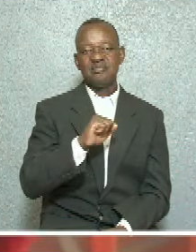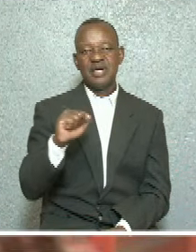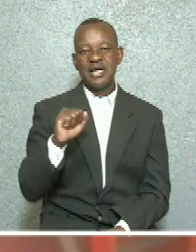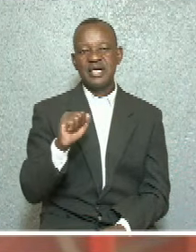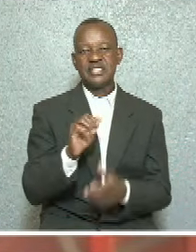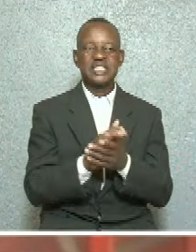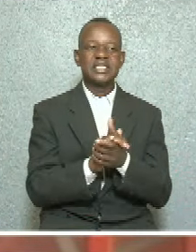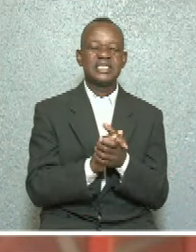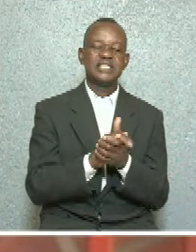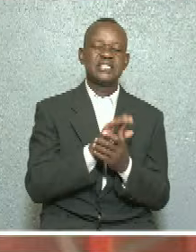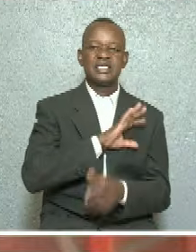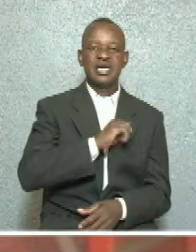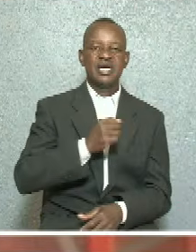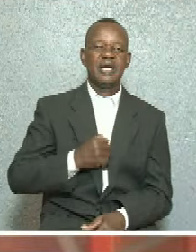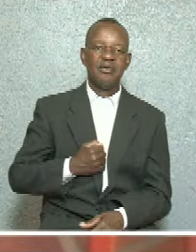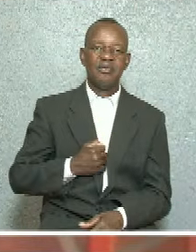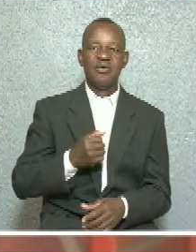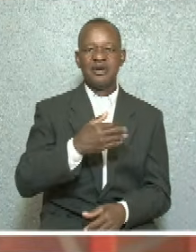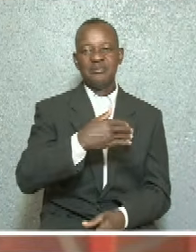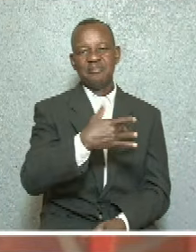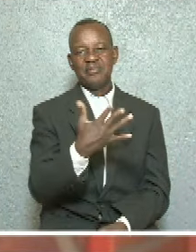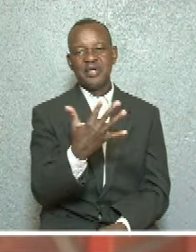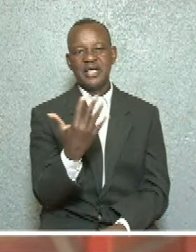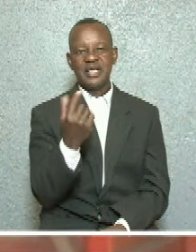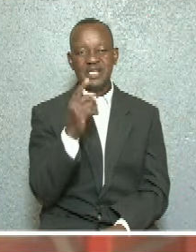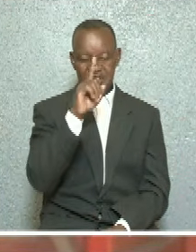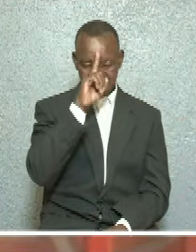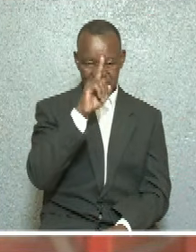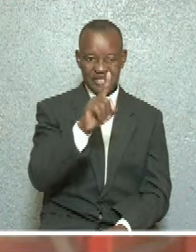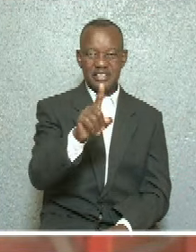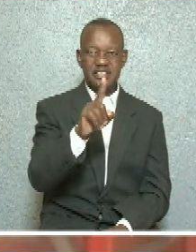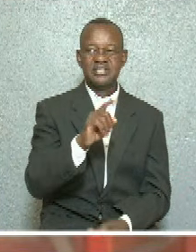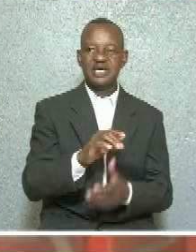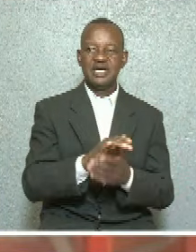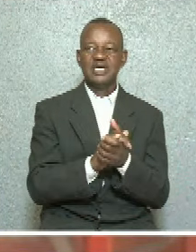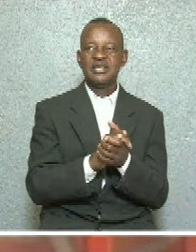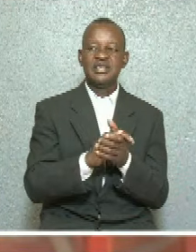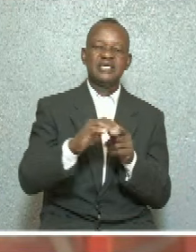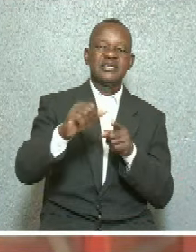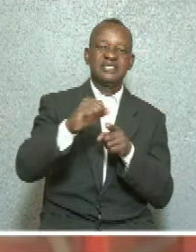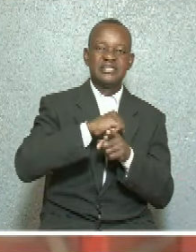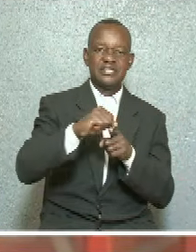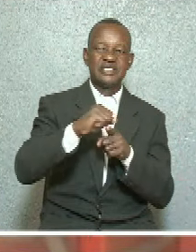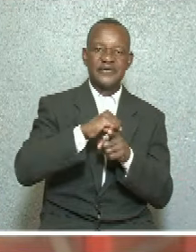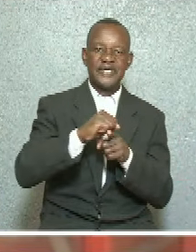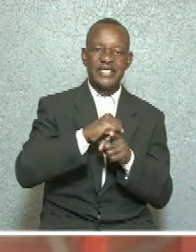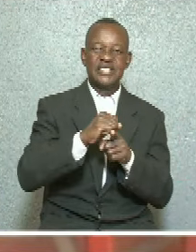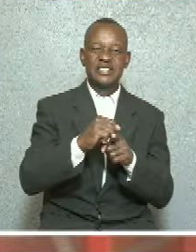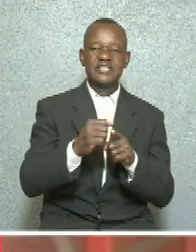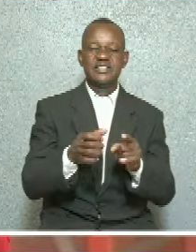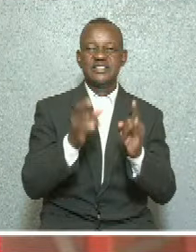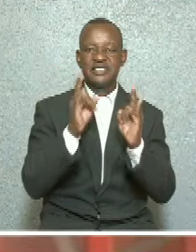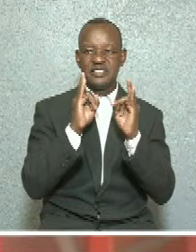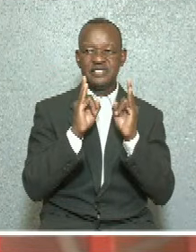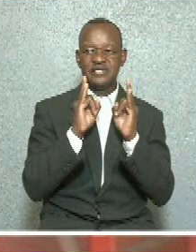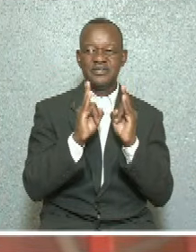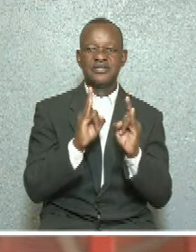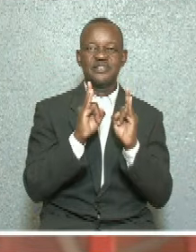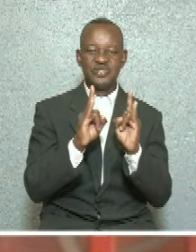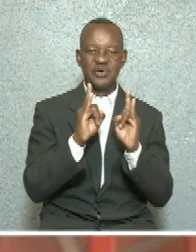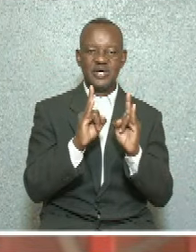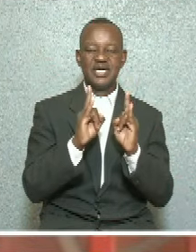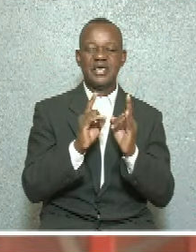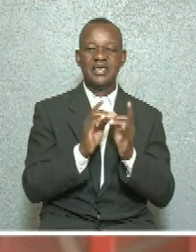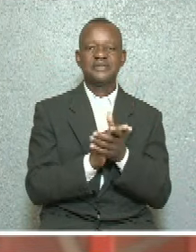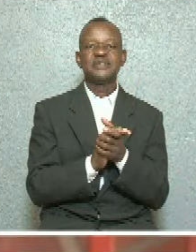life skills volunteer here at the center. I'll also just give him a moment to share his story. But I think as we are listening to these stories, especially for